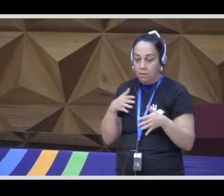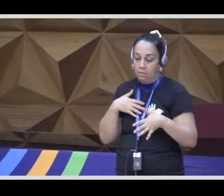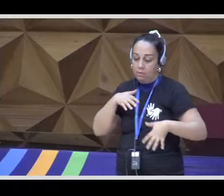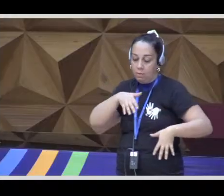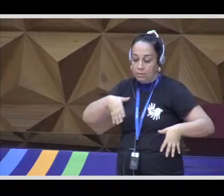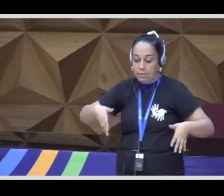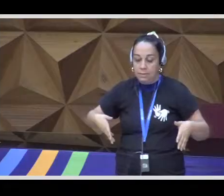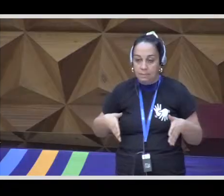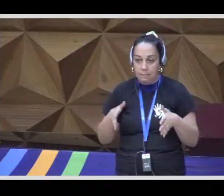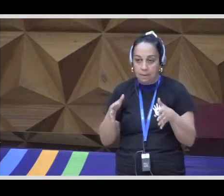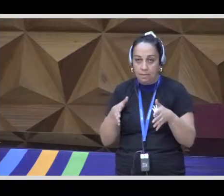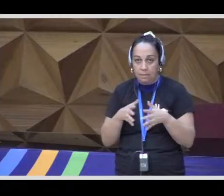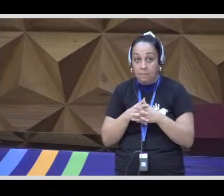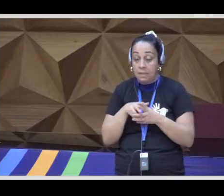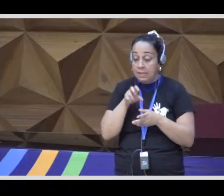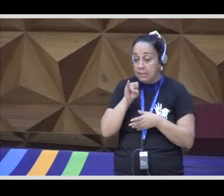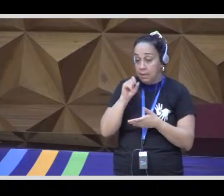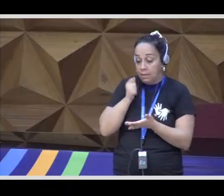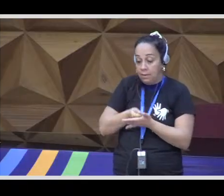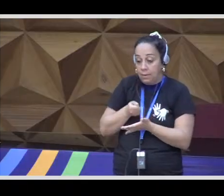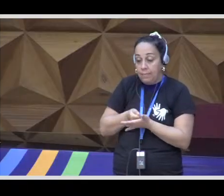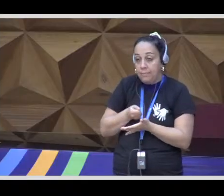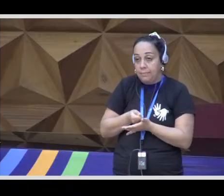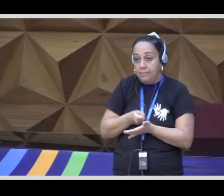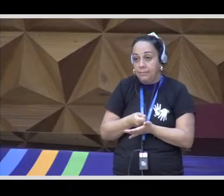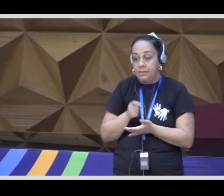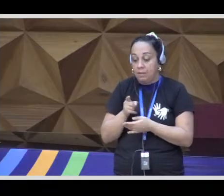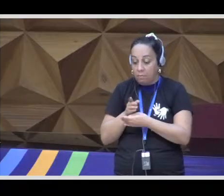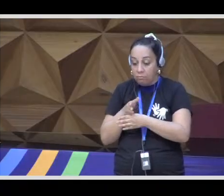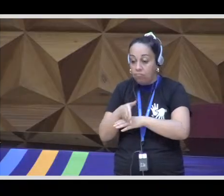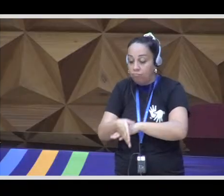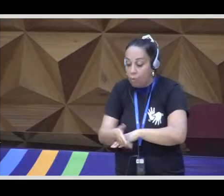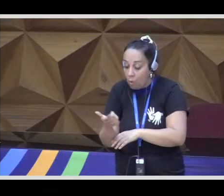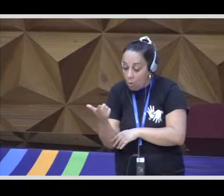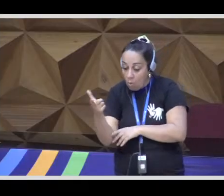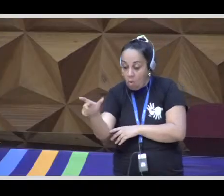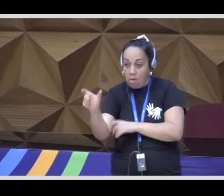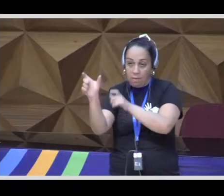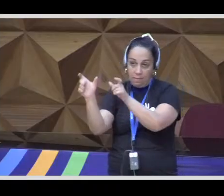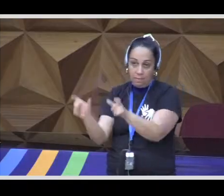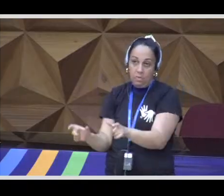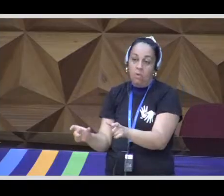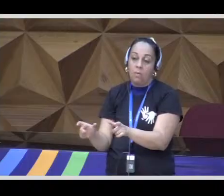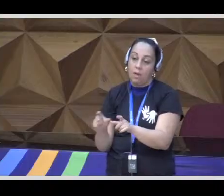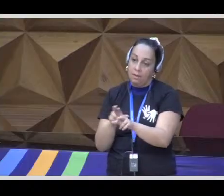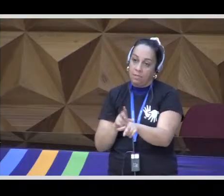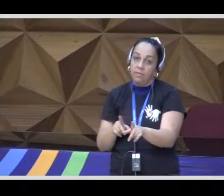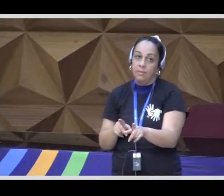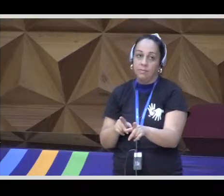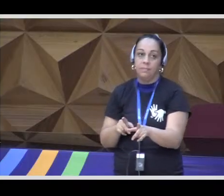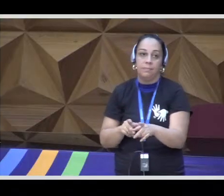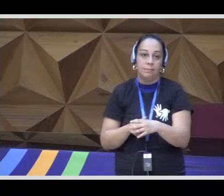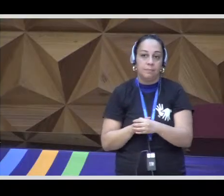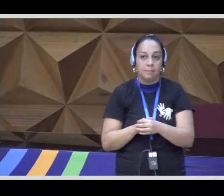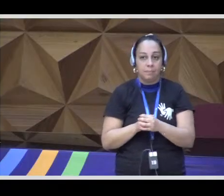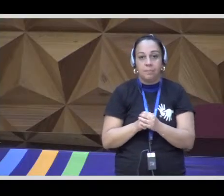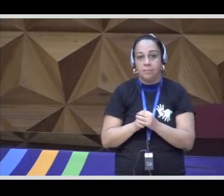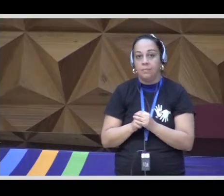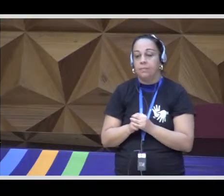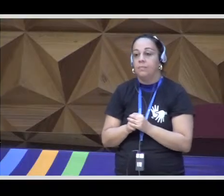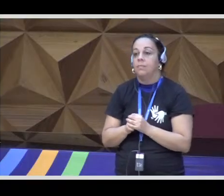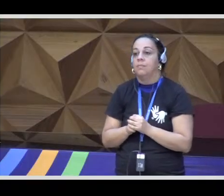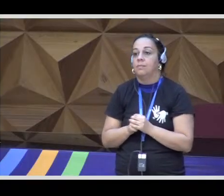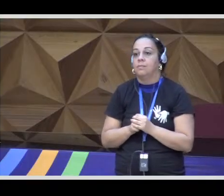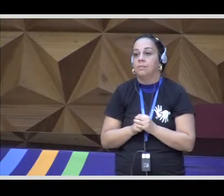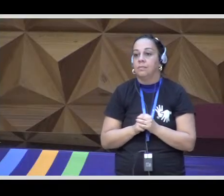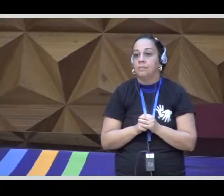it requires things which are in somebody else's space, but there's still, we call them physical intrusions,